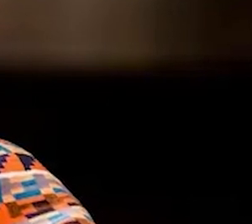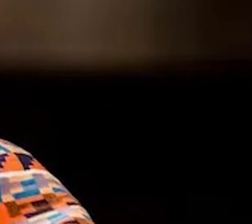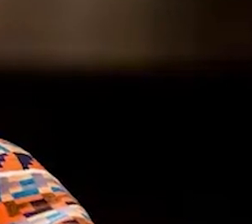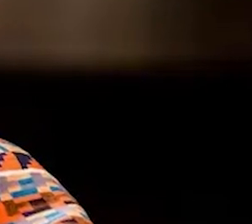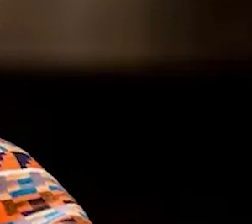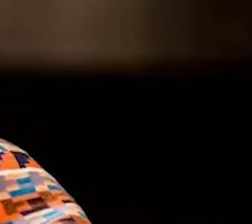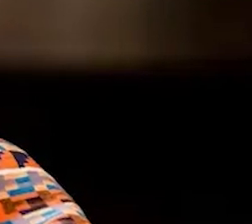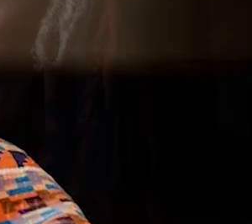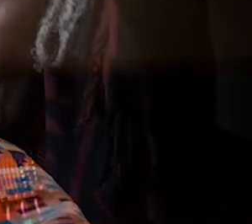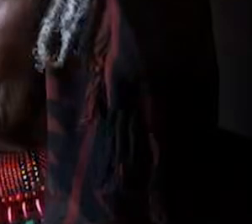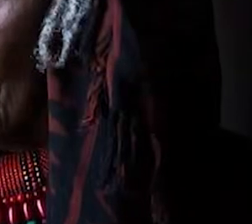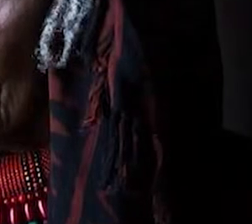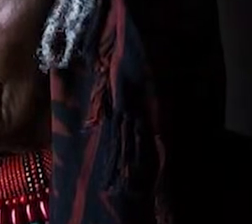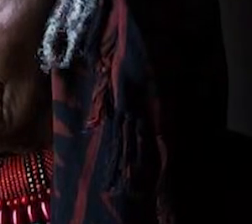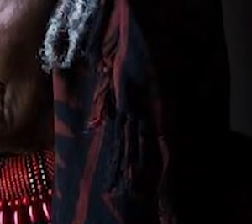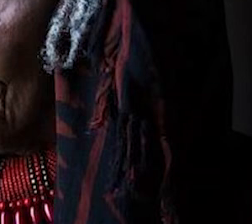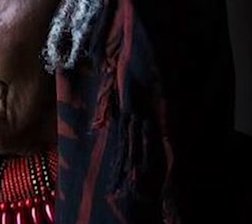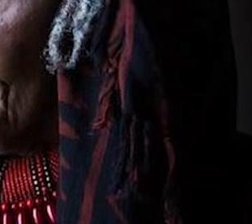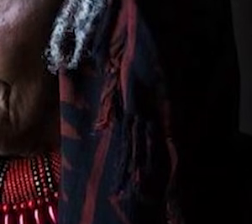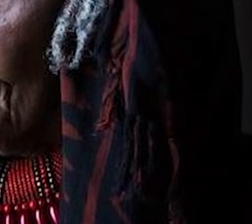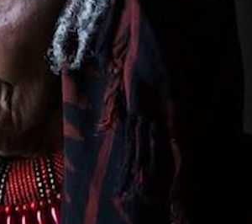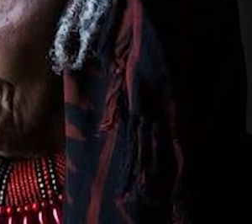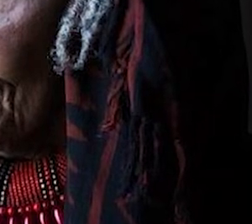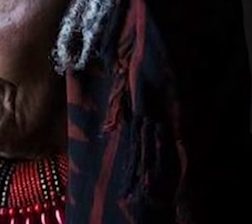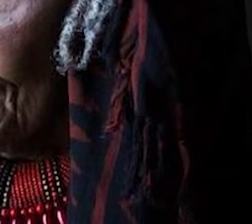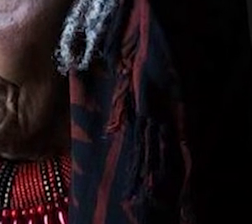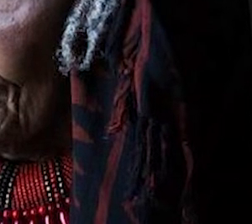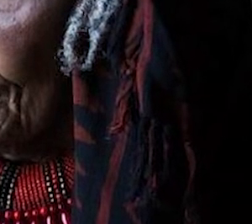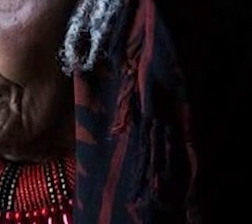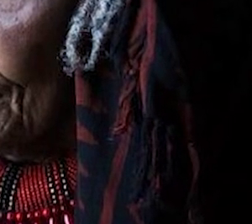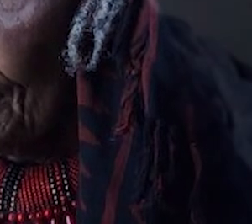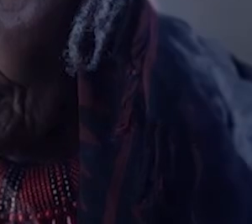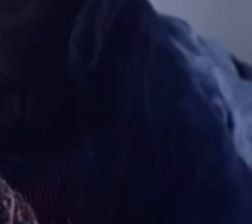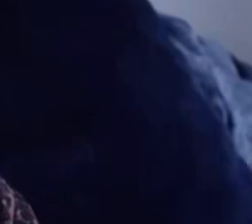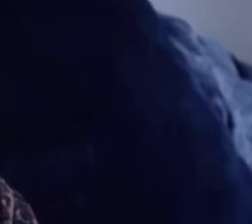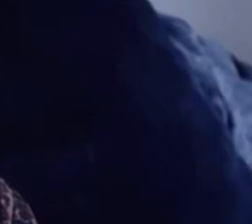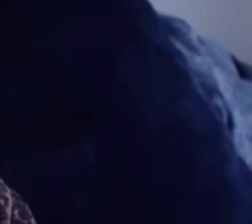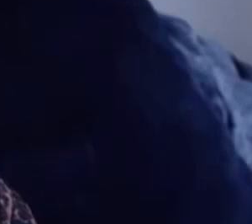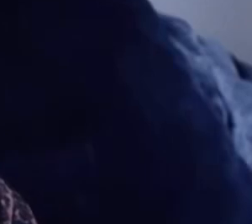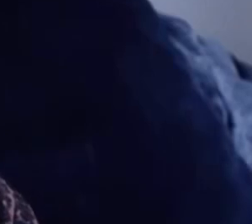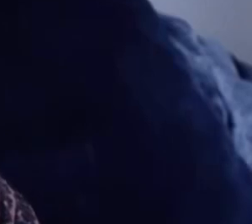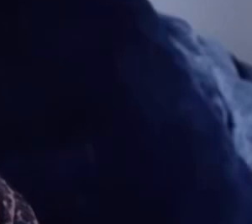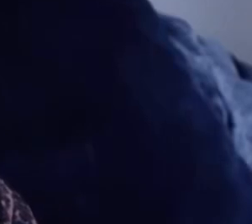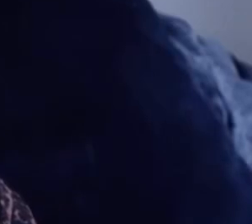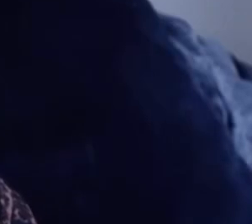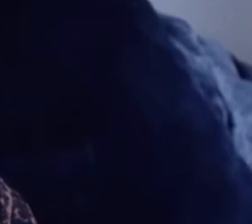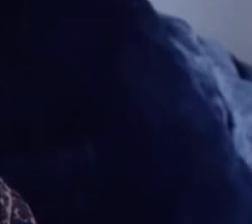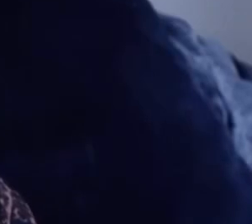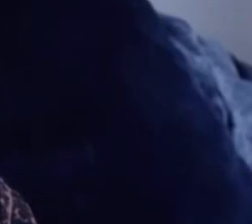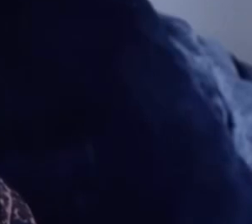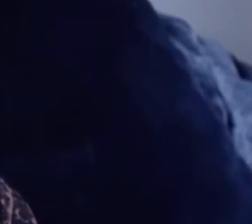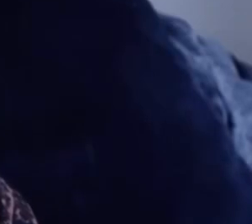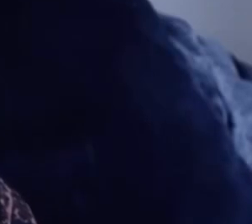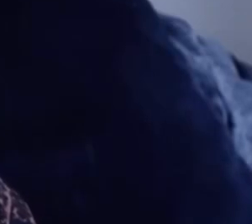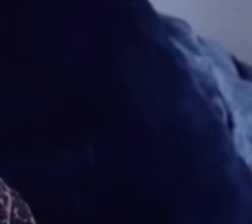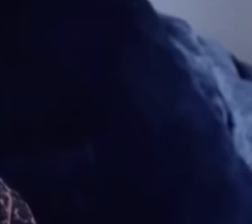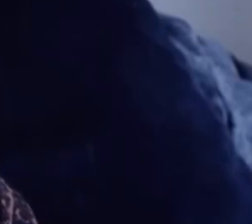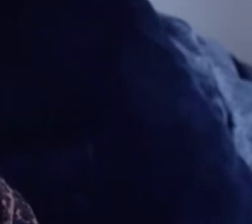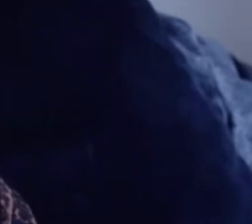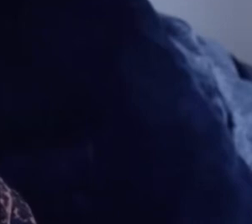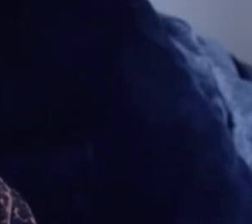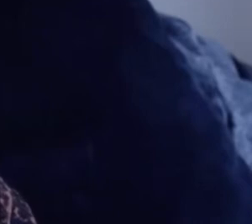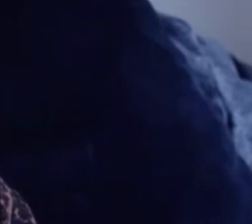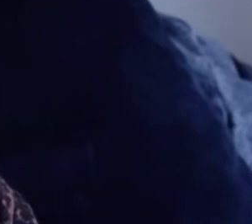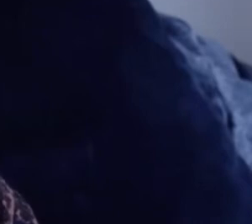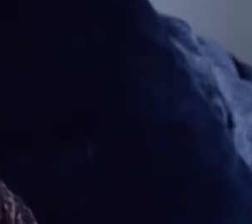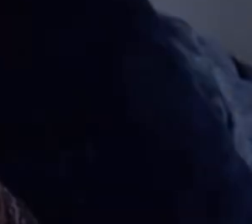what would be a message for the educators of today? Just have joy in the design to make people